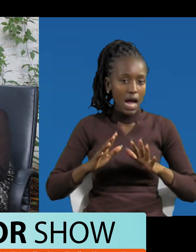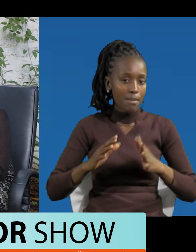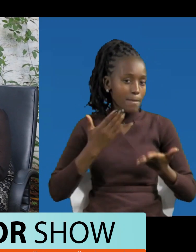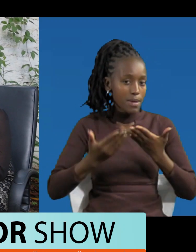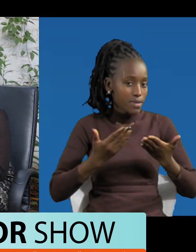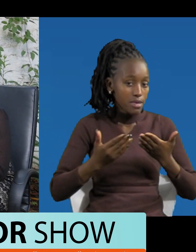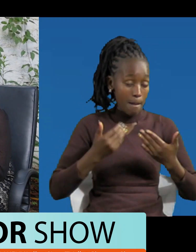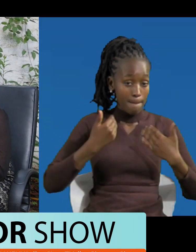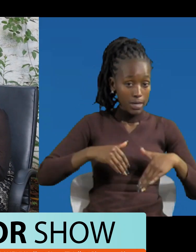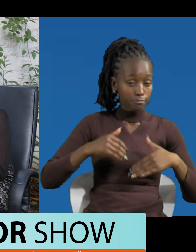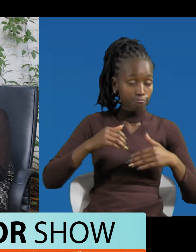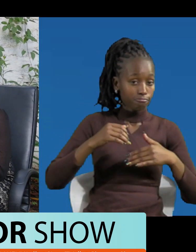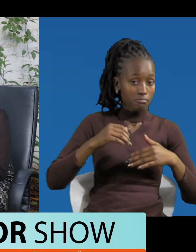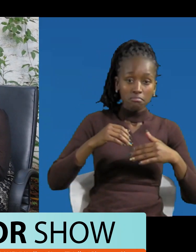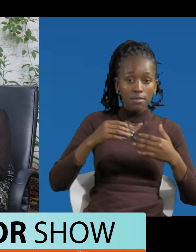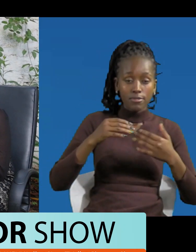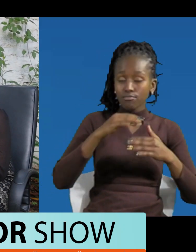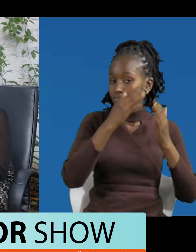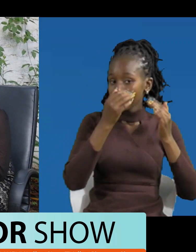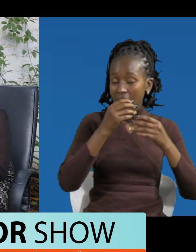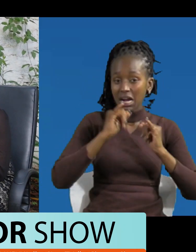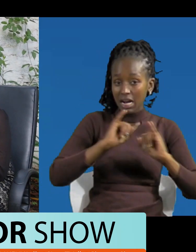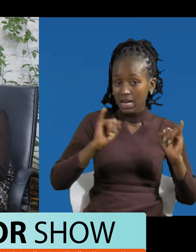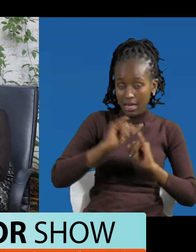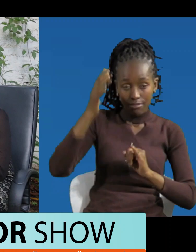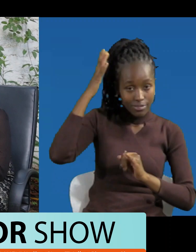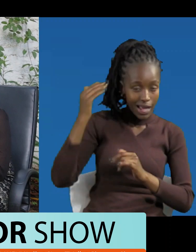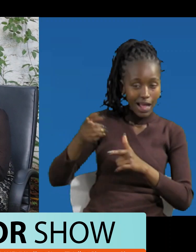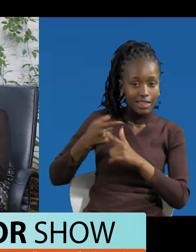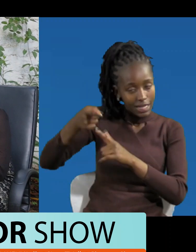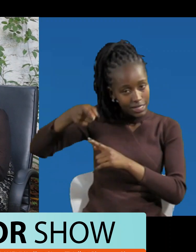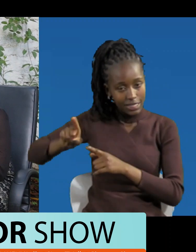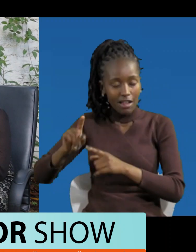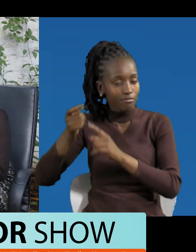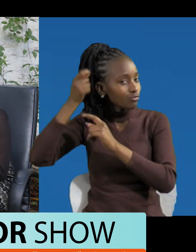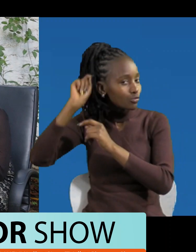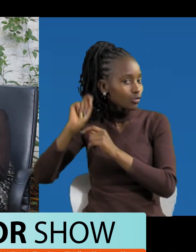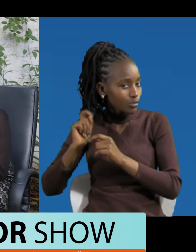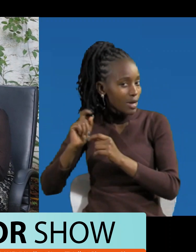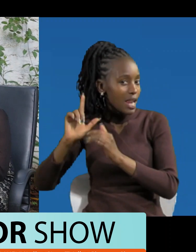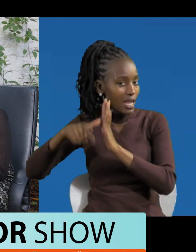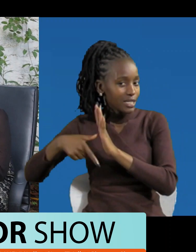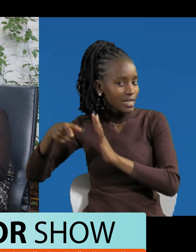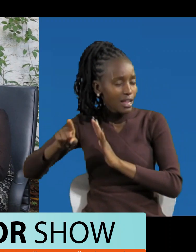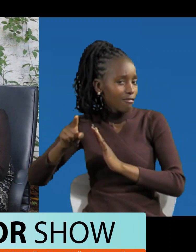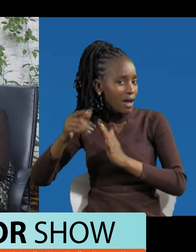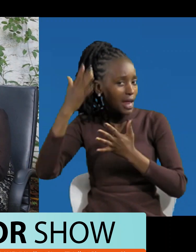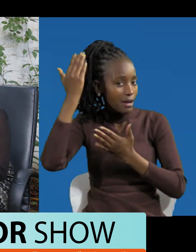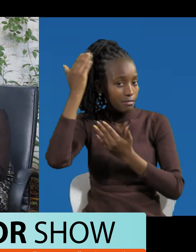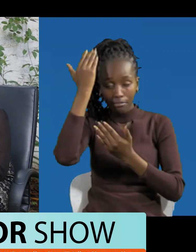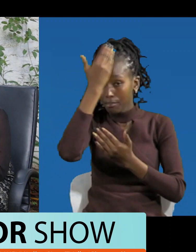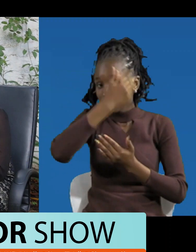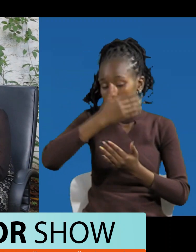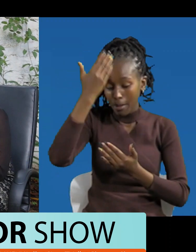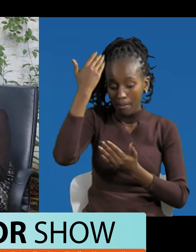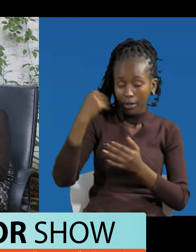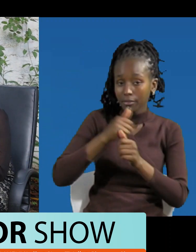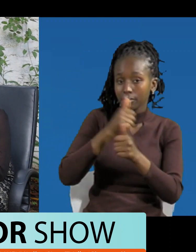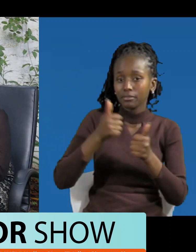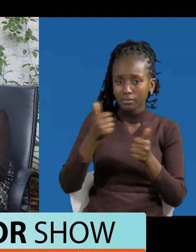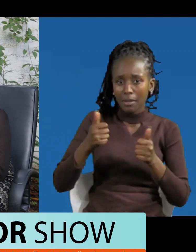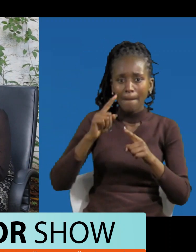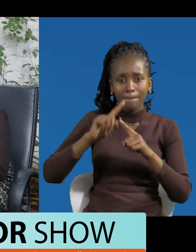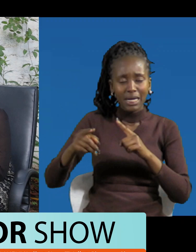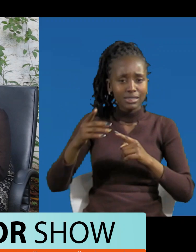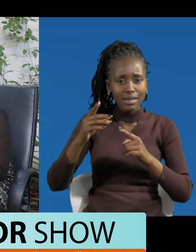I print lines, she come and do the weaving on top. But later, it's when now she left me in the salon alone,